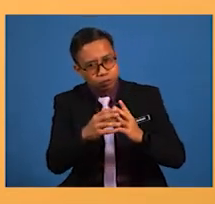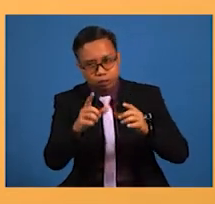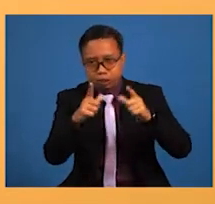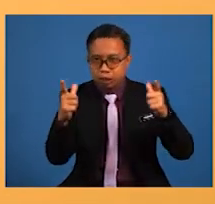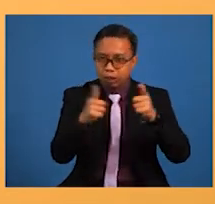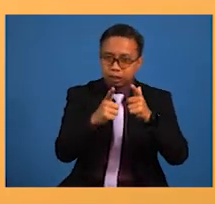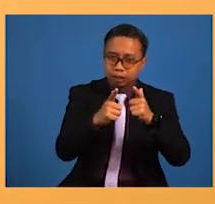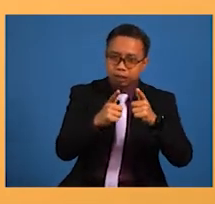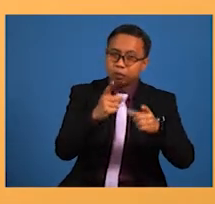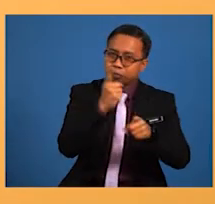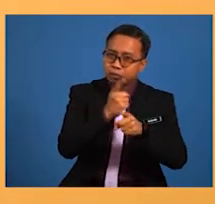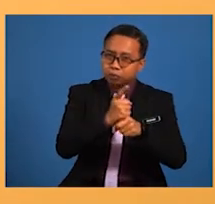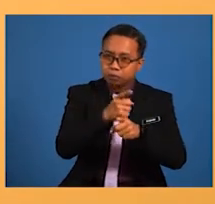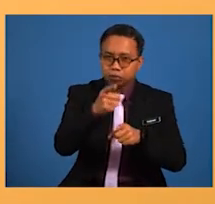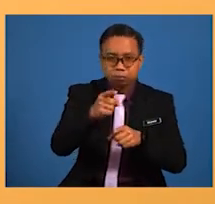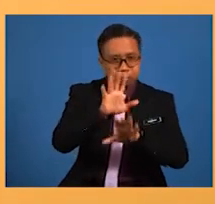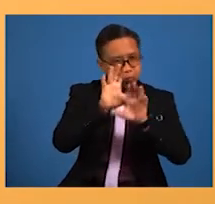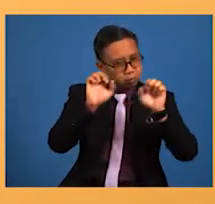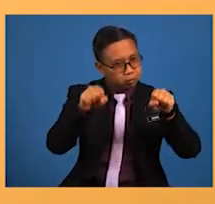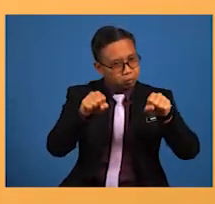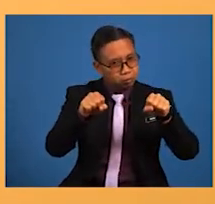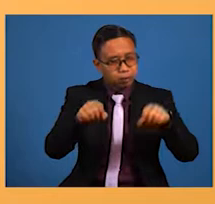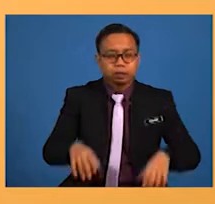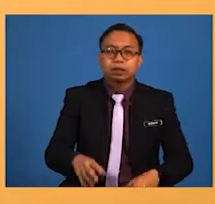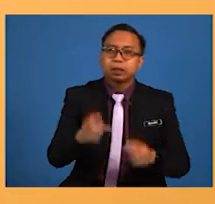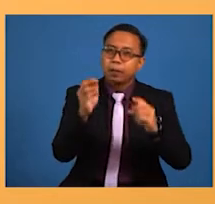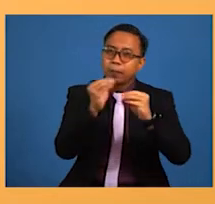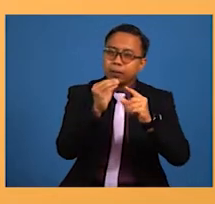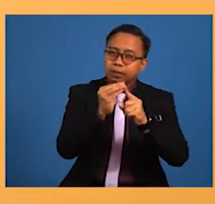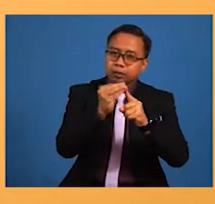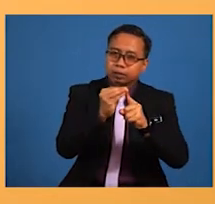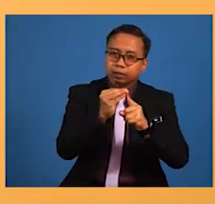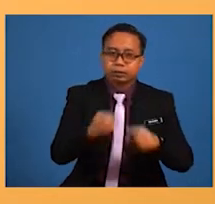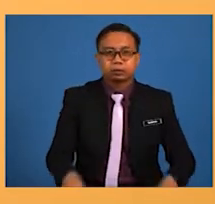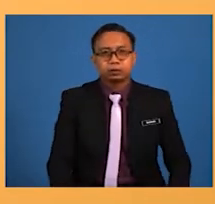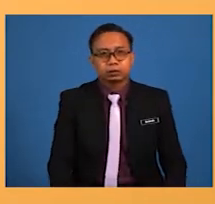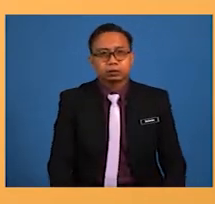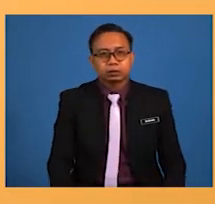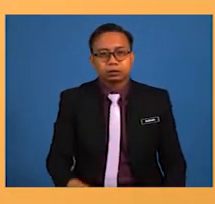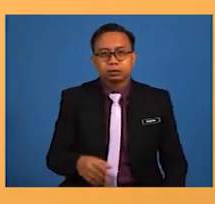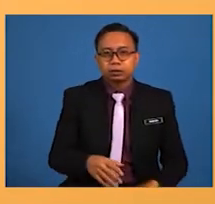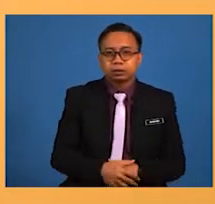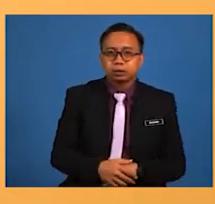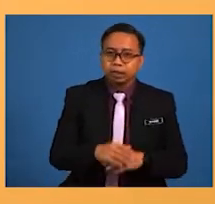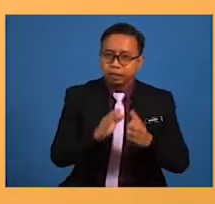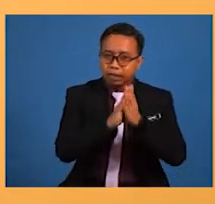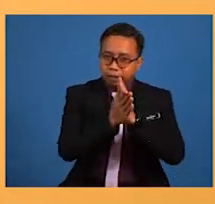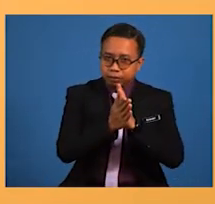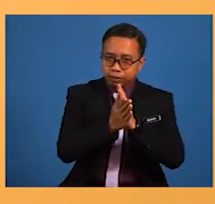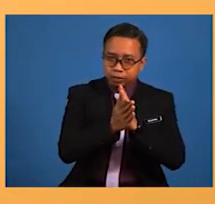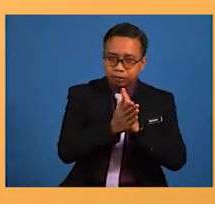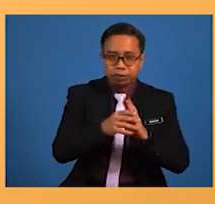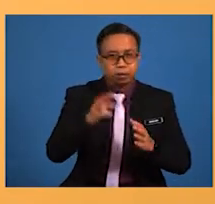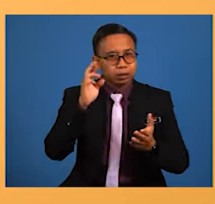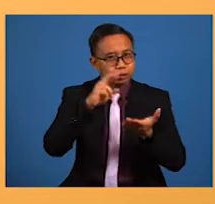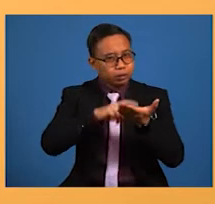the synthesis because you won't be awarded with any marks if you provide an illogical linker, as this